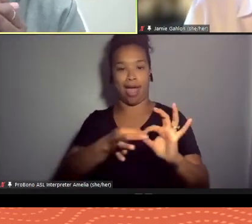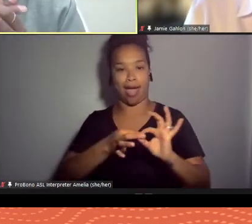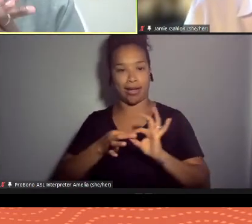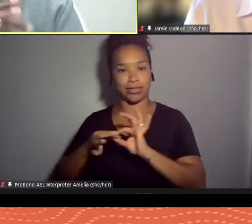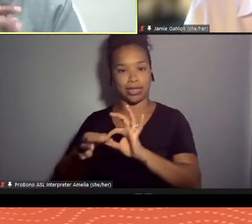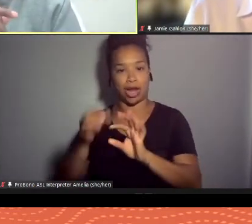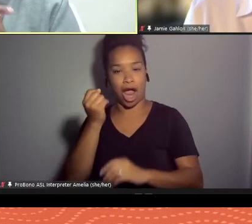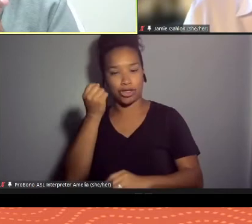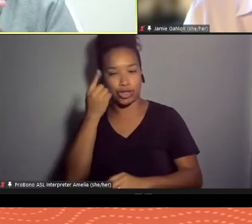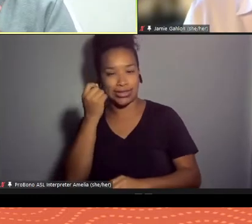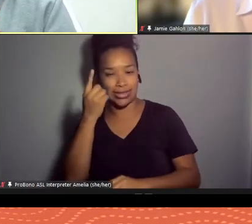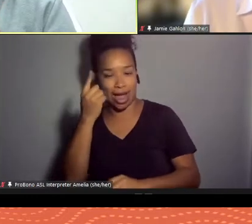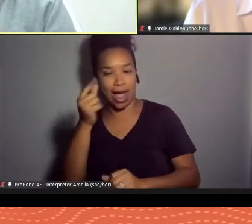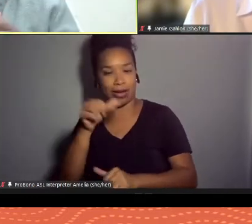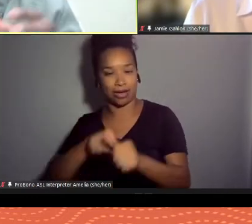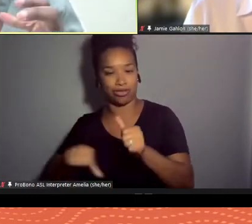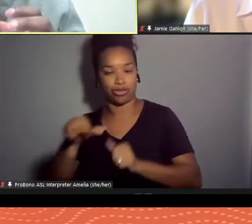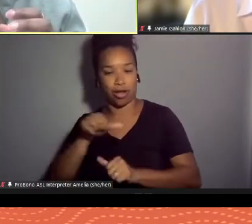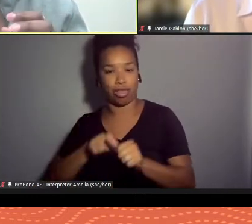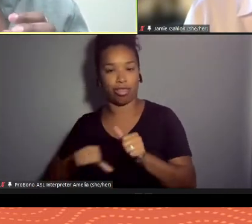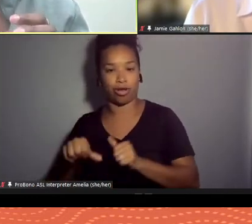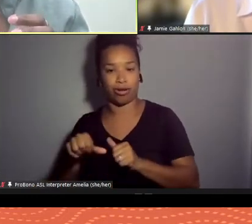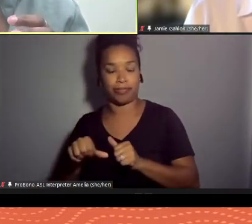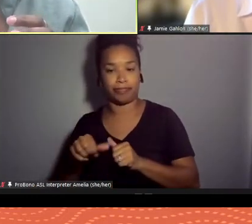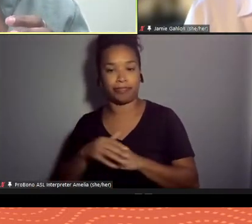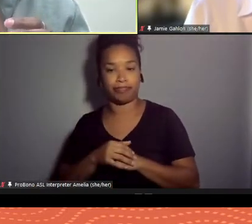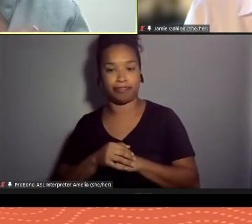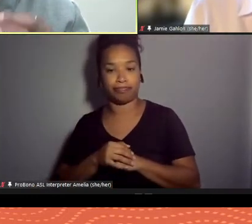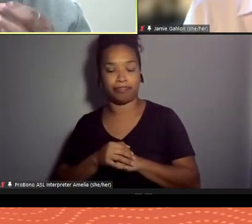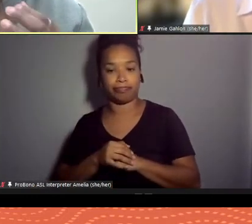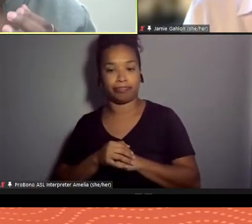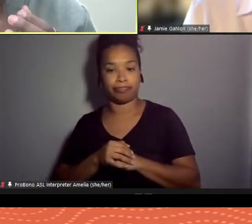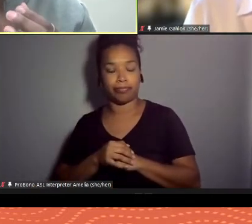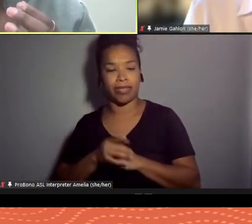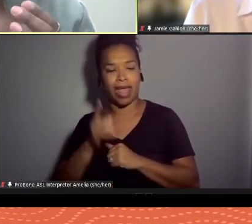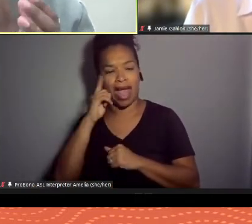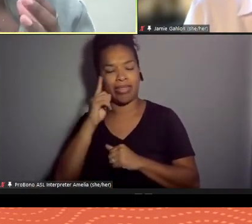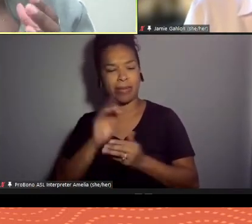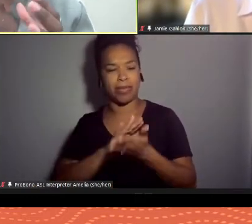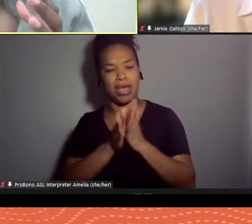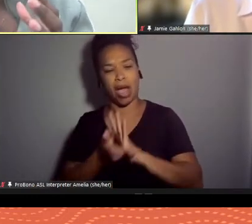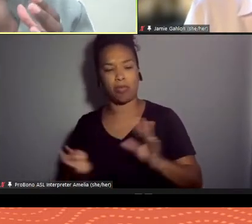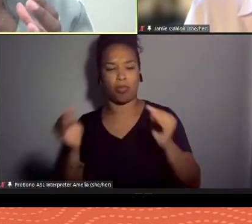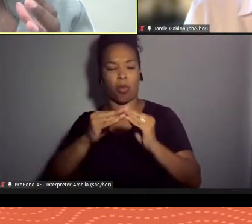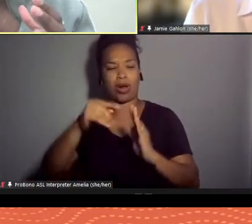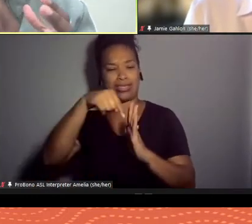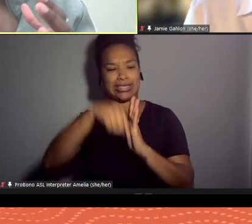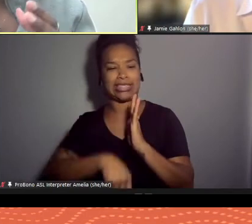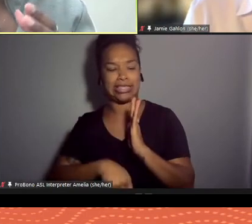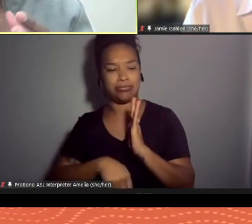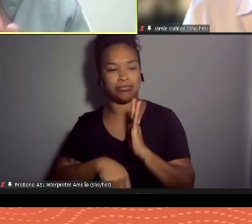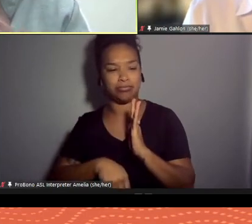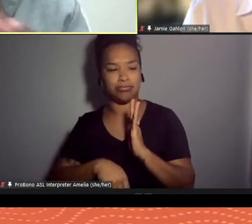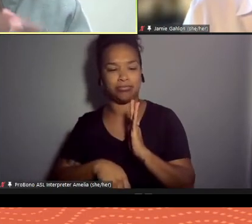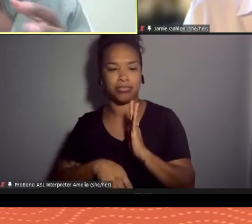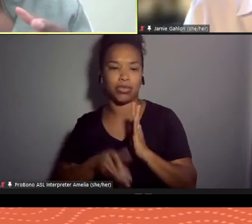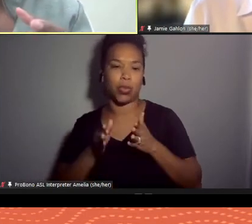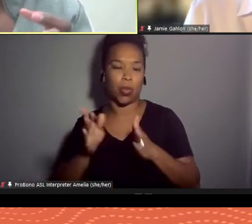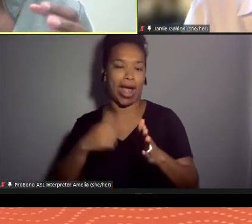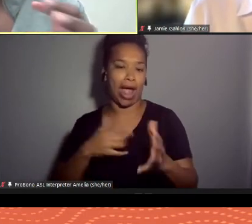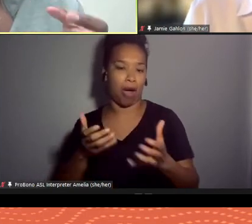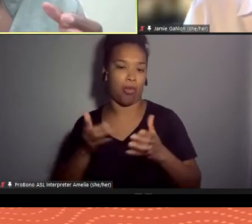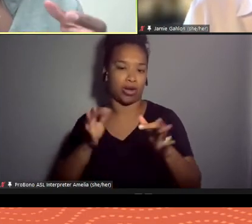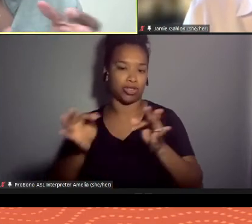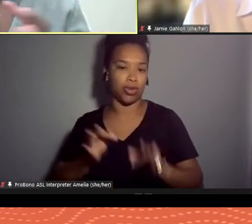other, I think has gotten more deep, I think is the way that I want to describe that, because I think it was